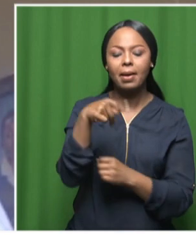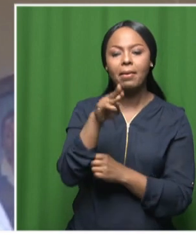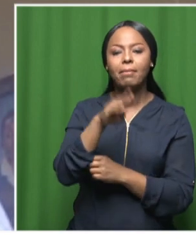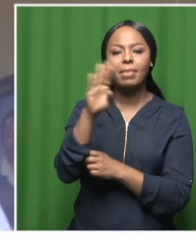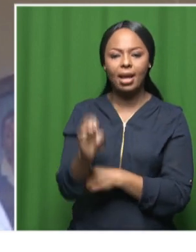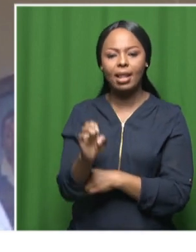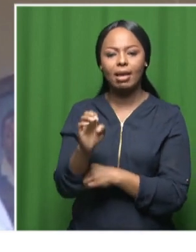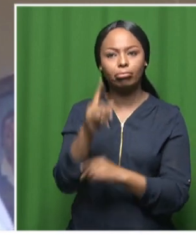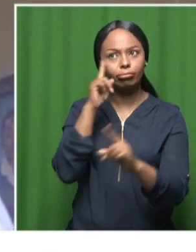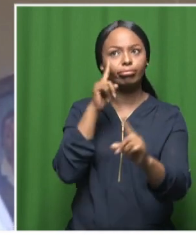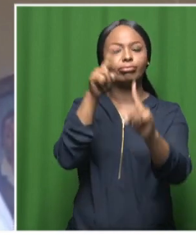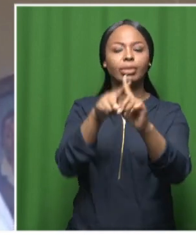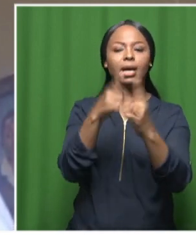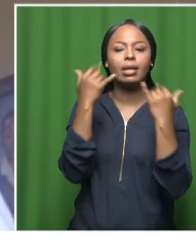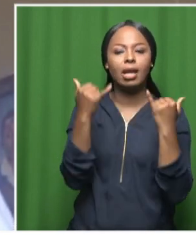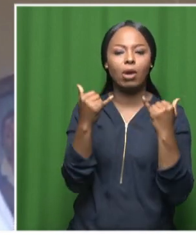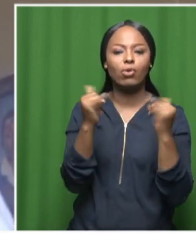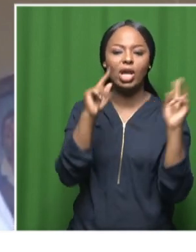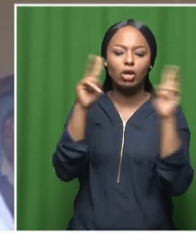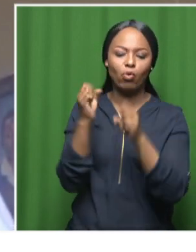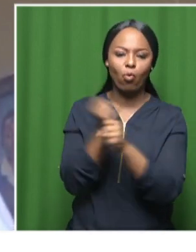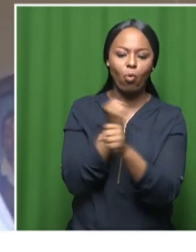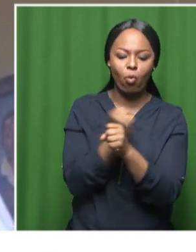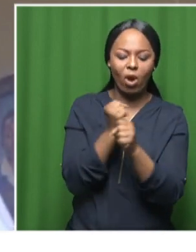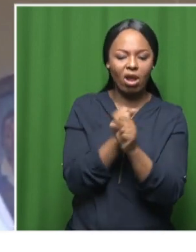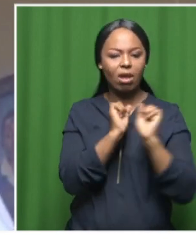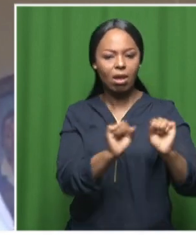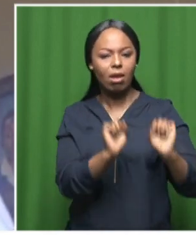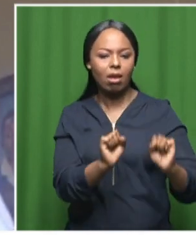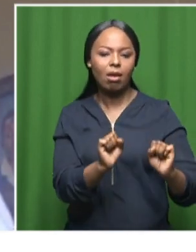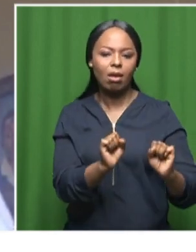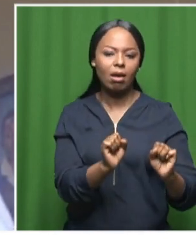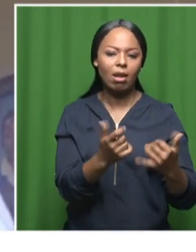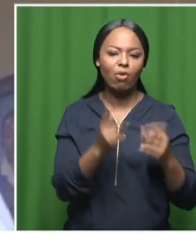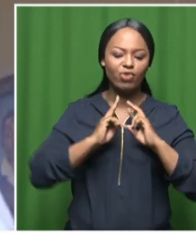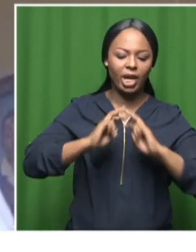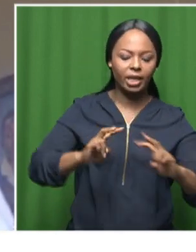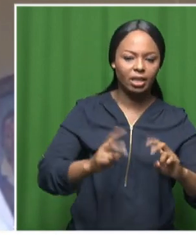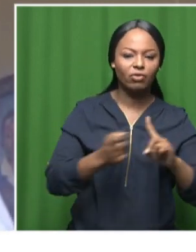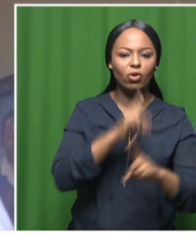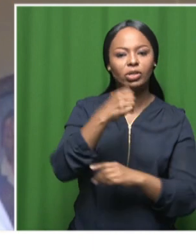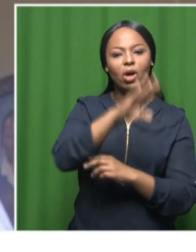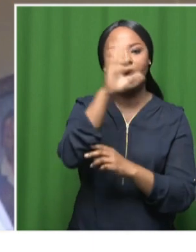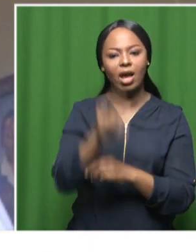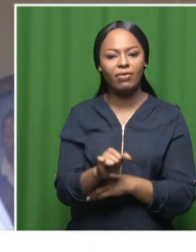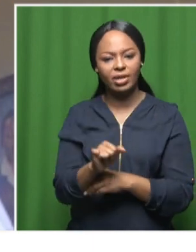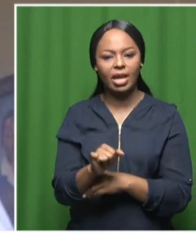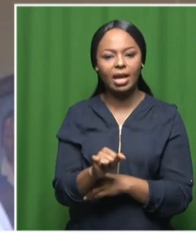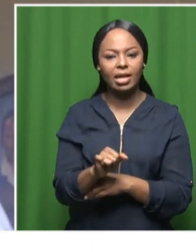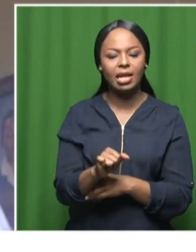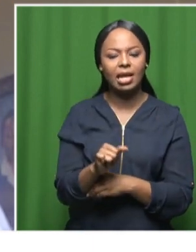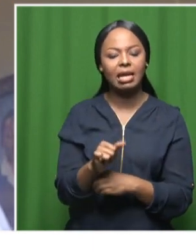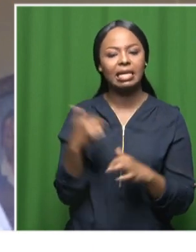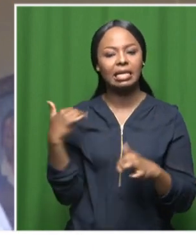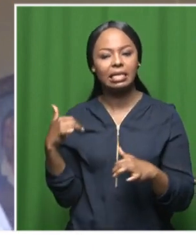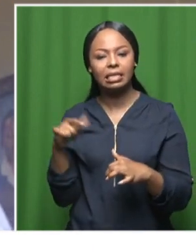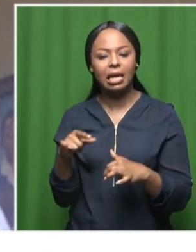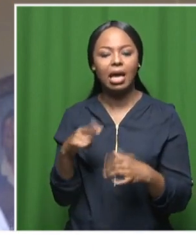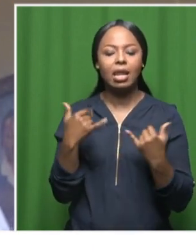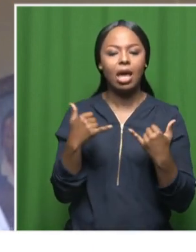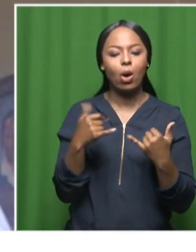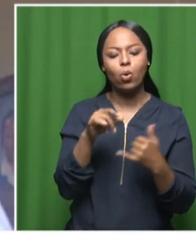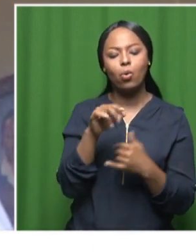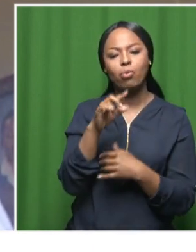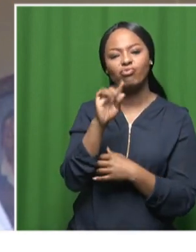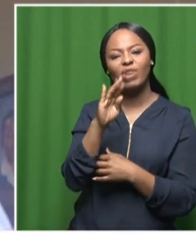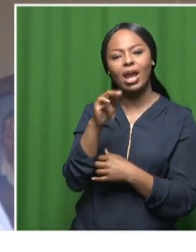very intentional with his work about his research of the South African guitar, and you find somebody such as Luanda